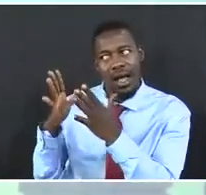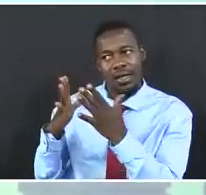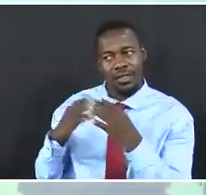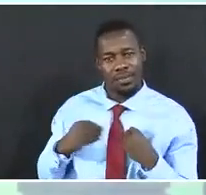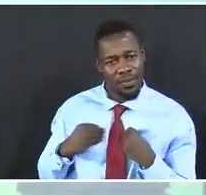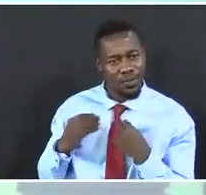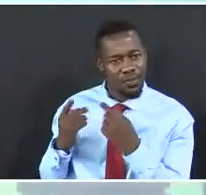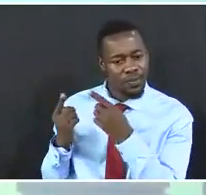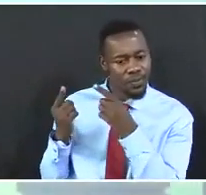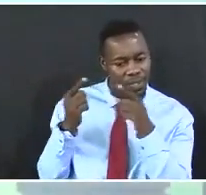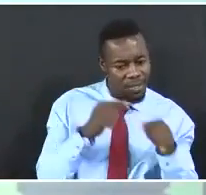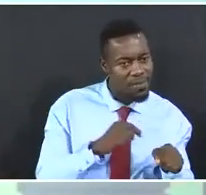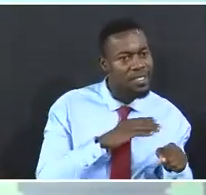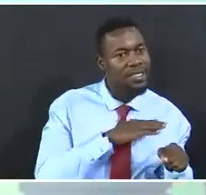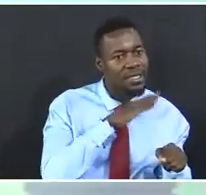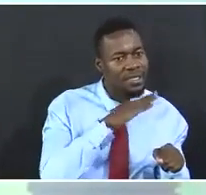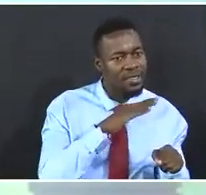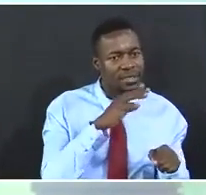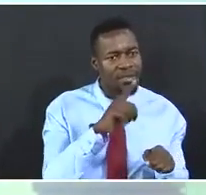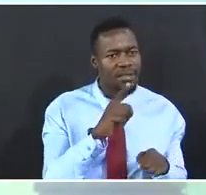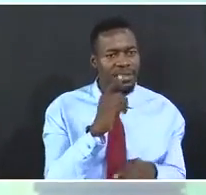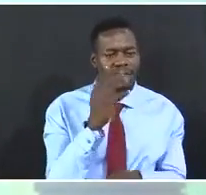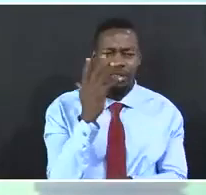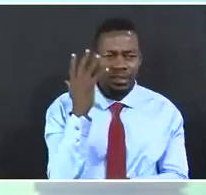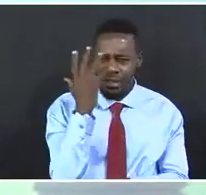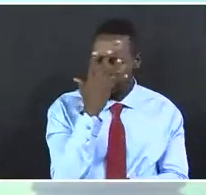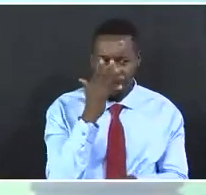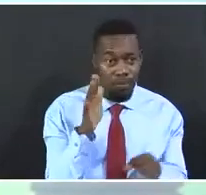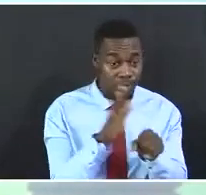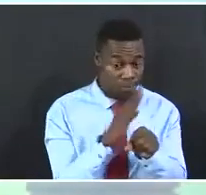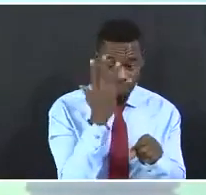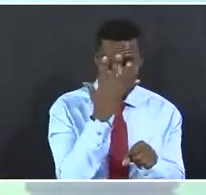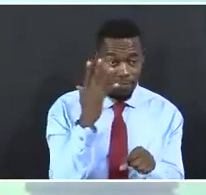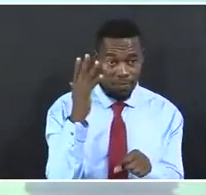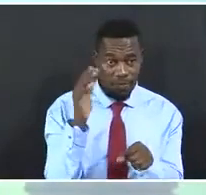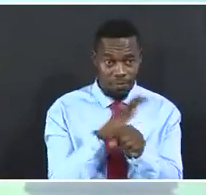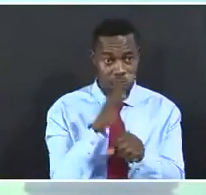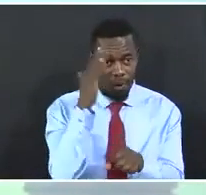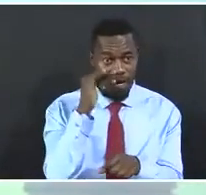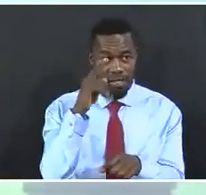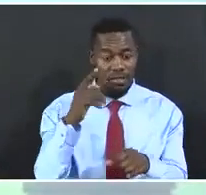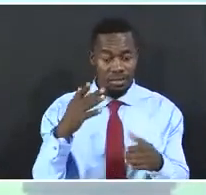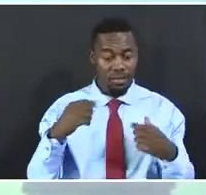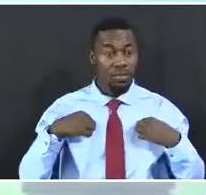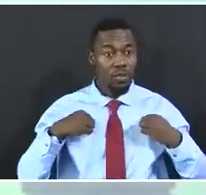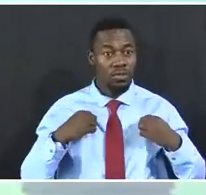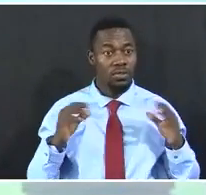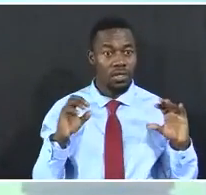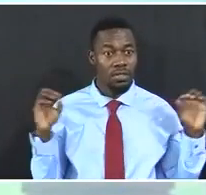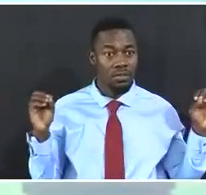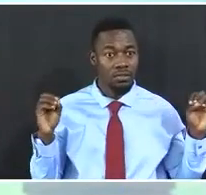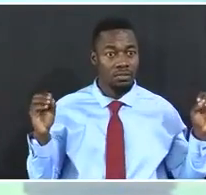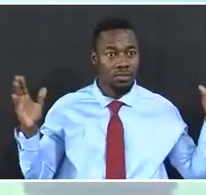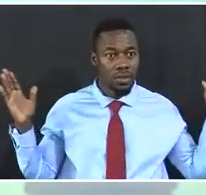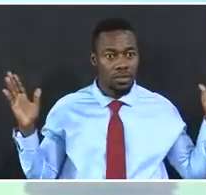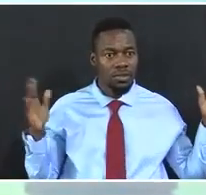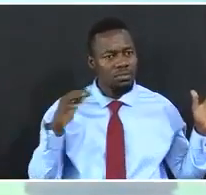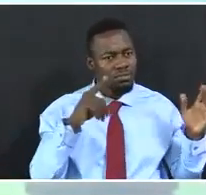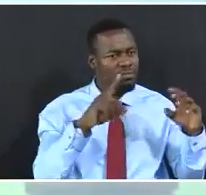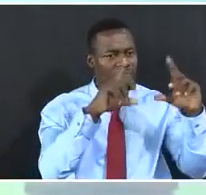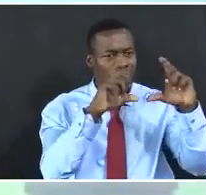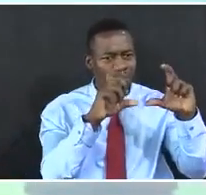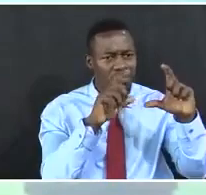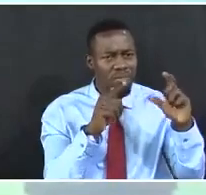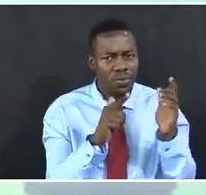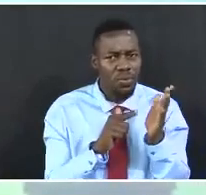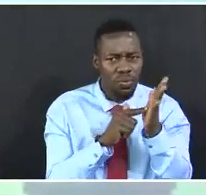shameful death on the cross, so that you and me can confidently approach the throne. Remember, the